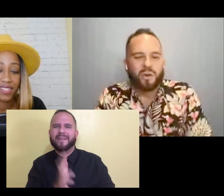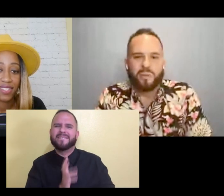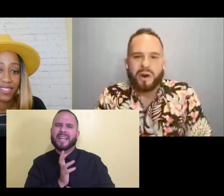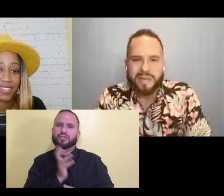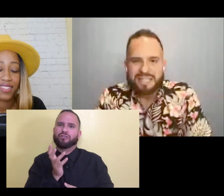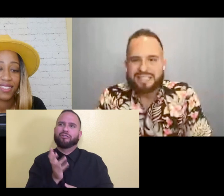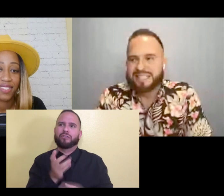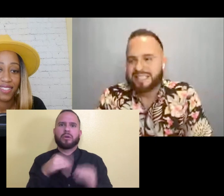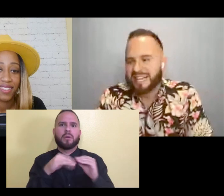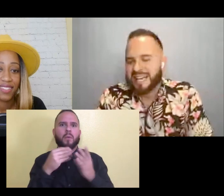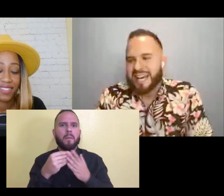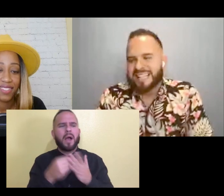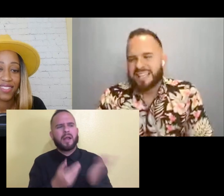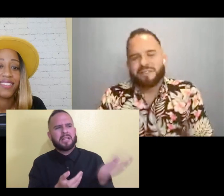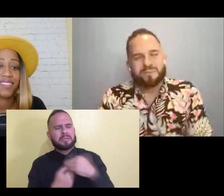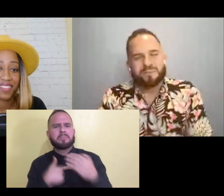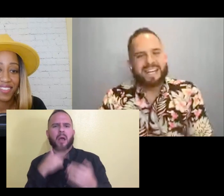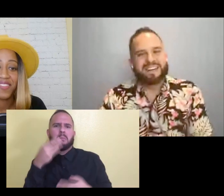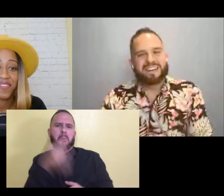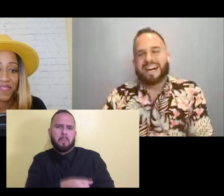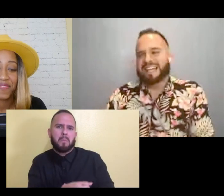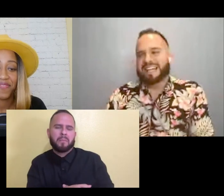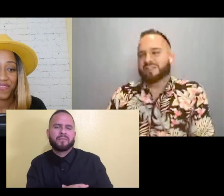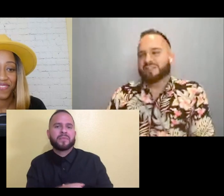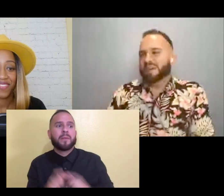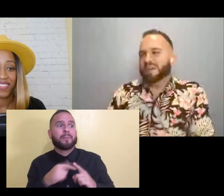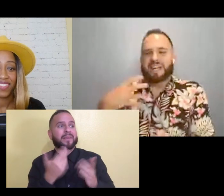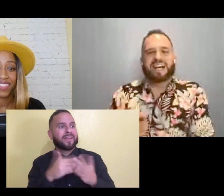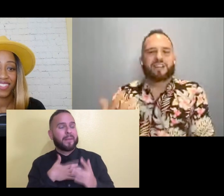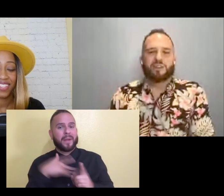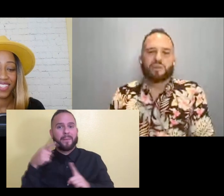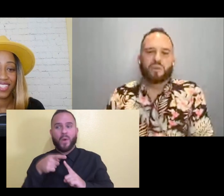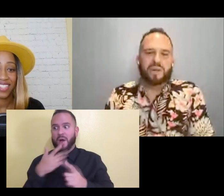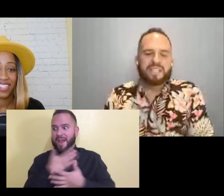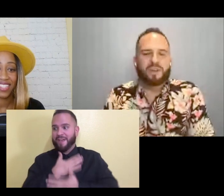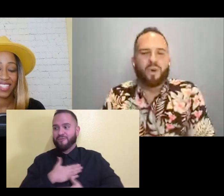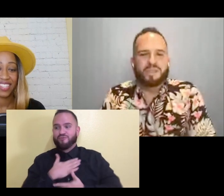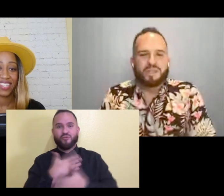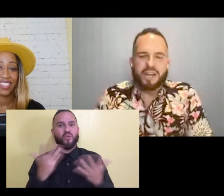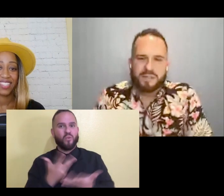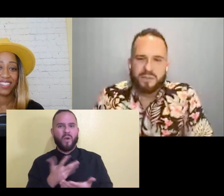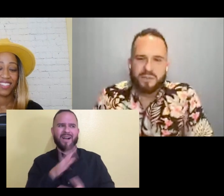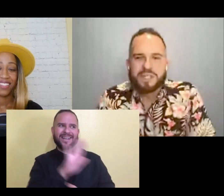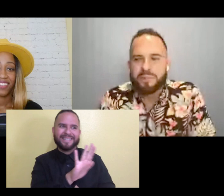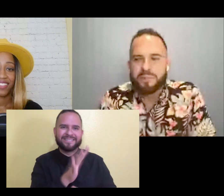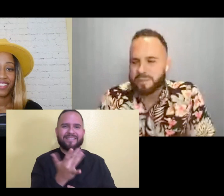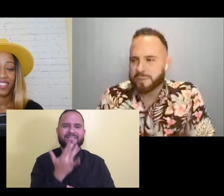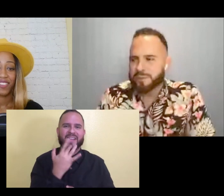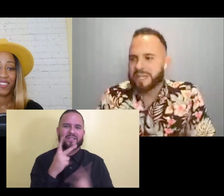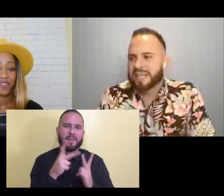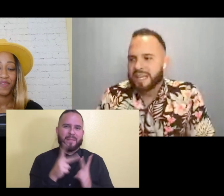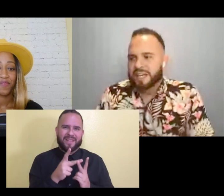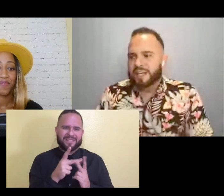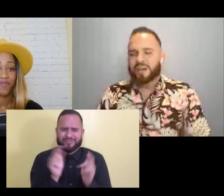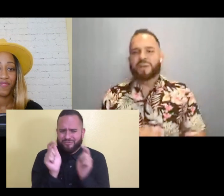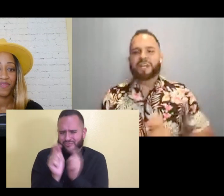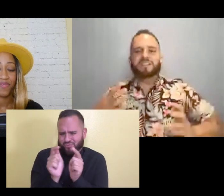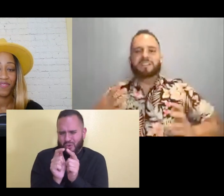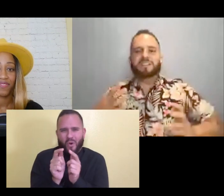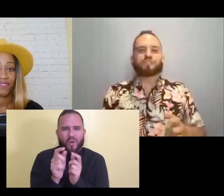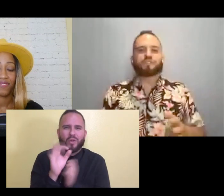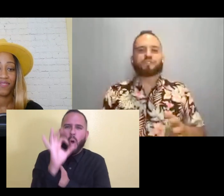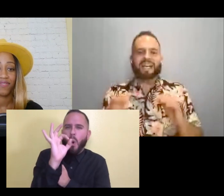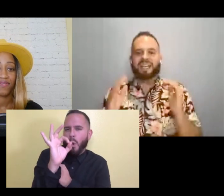hole in the wall places. And then from there, I don't know if he already kind of knew what the culture shocks were for some people, but we get